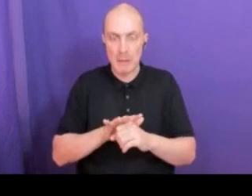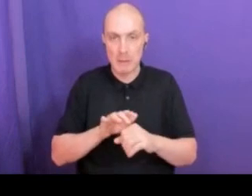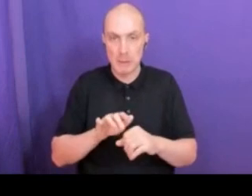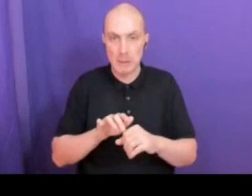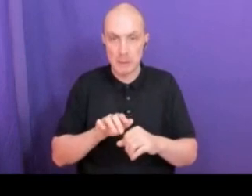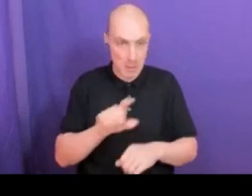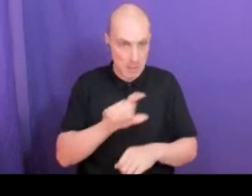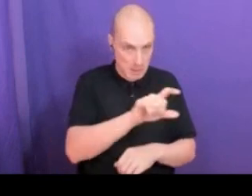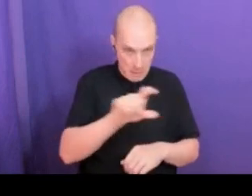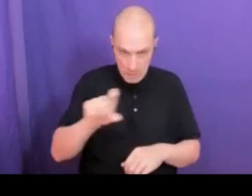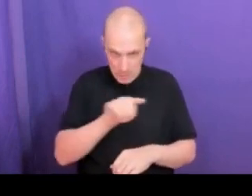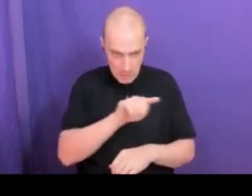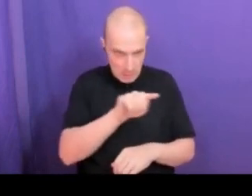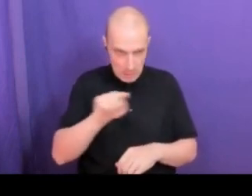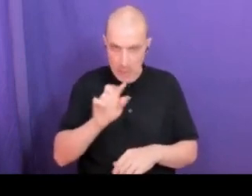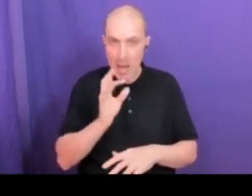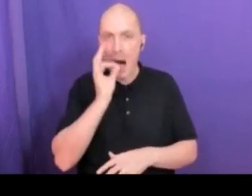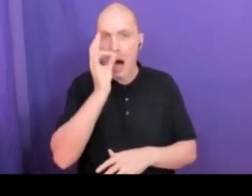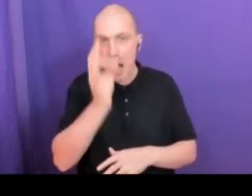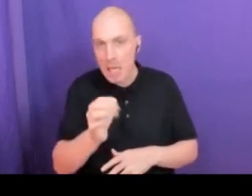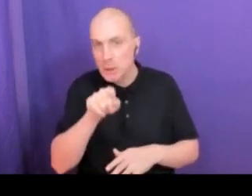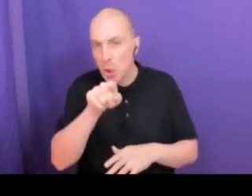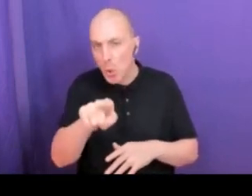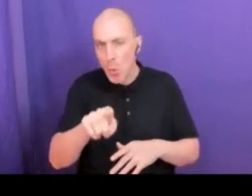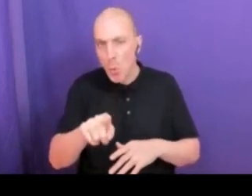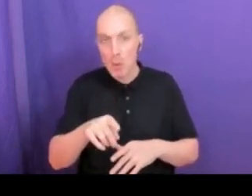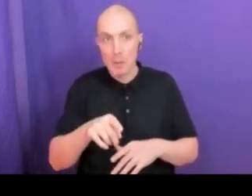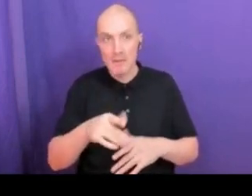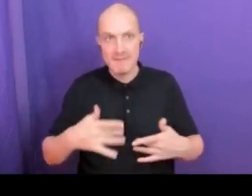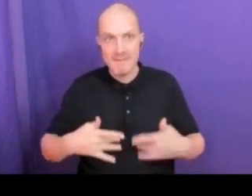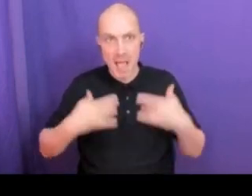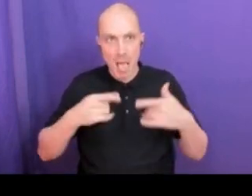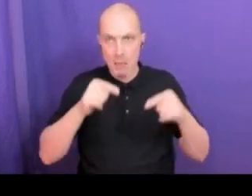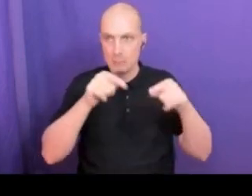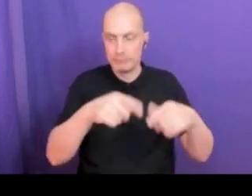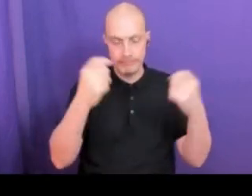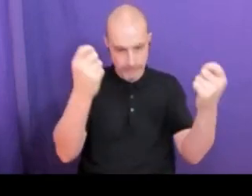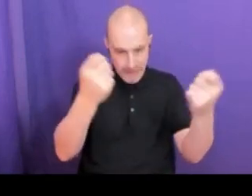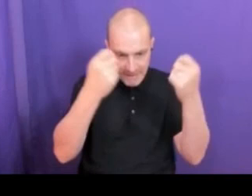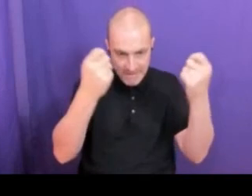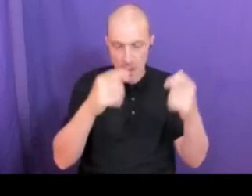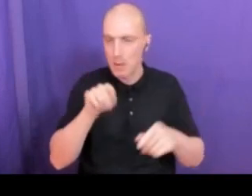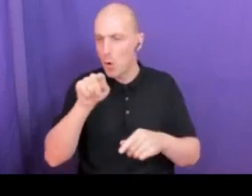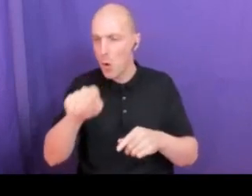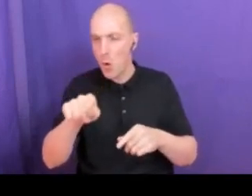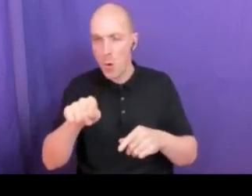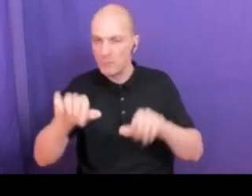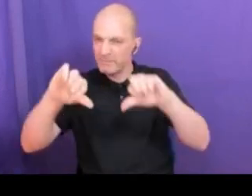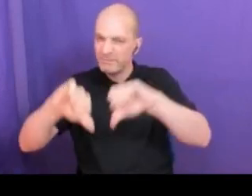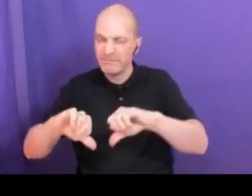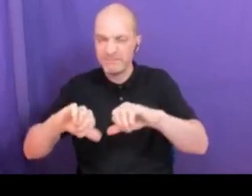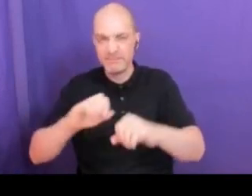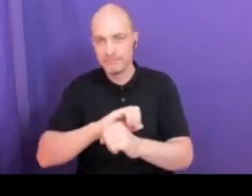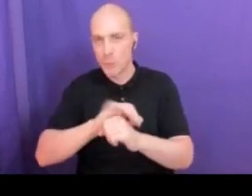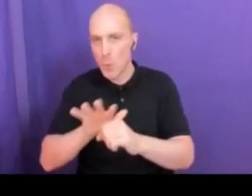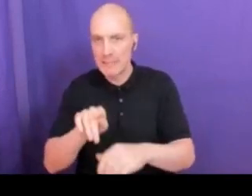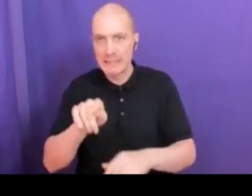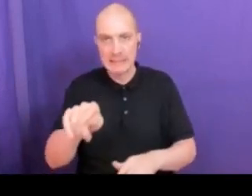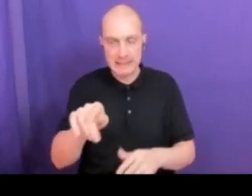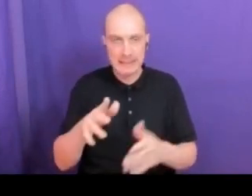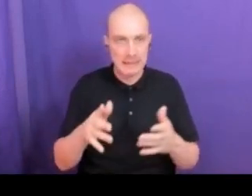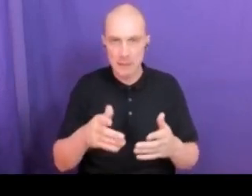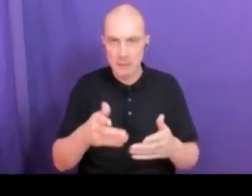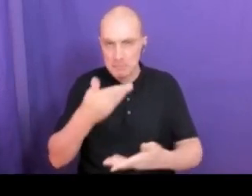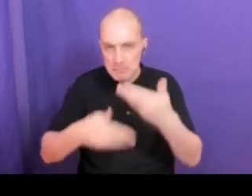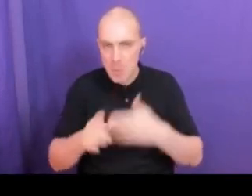in your clinic, or is there anything that's really challenging for you at the moment, particularly with regards to the pandemic? As you can imagine, a lot of people said the pandemic is a problem,